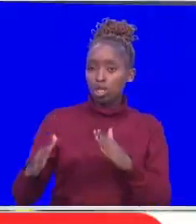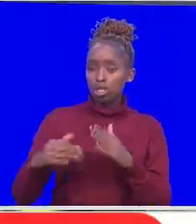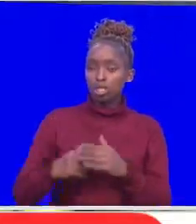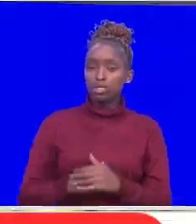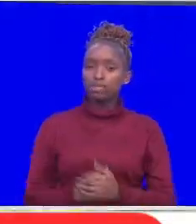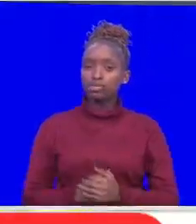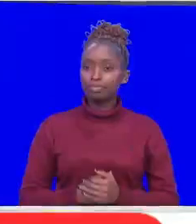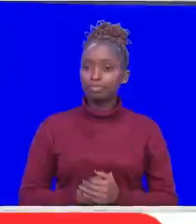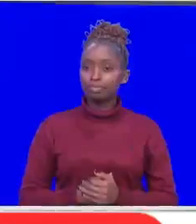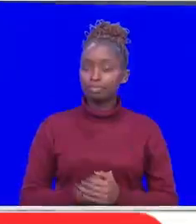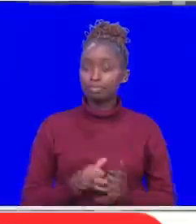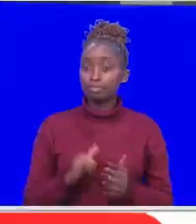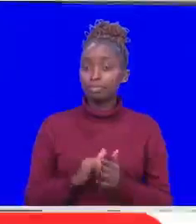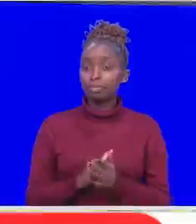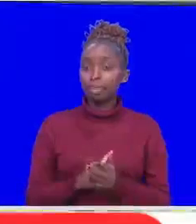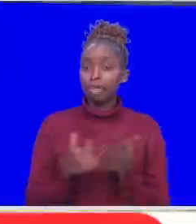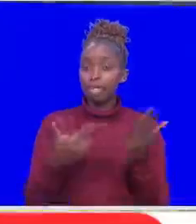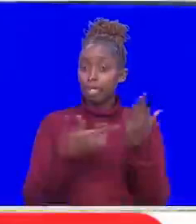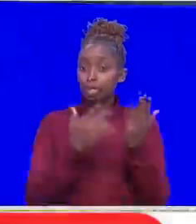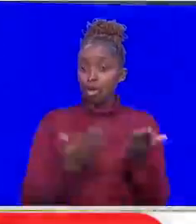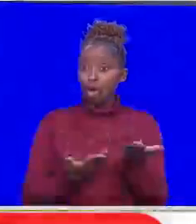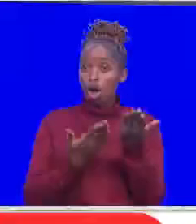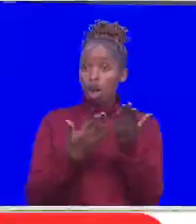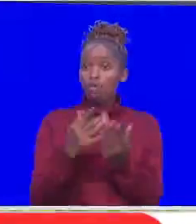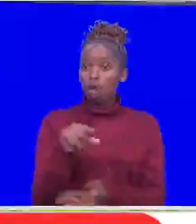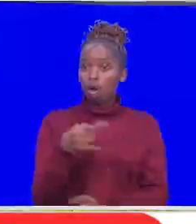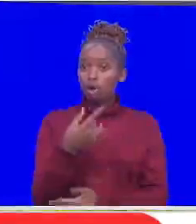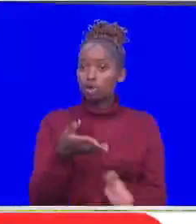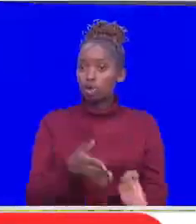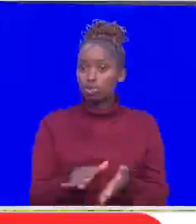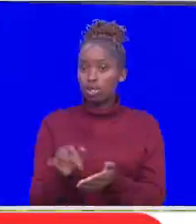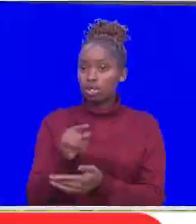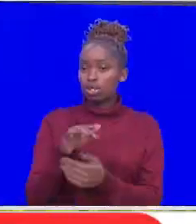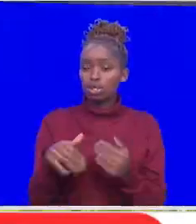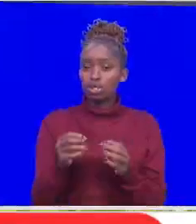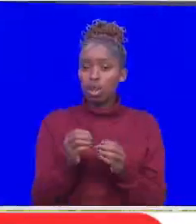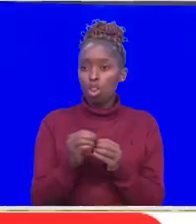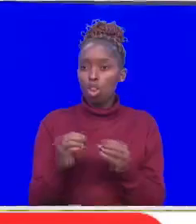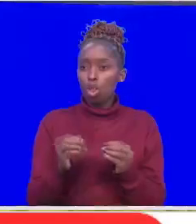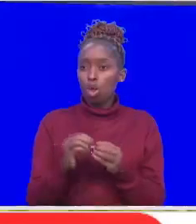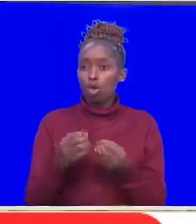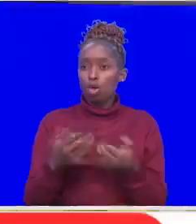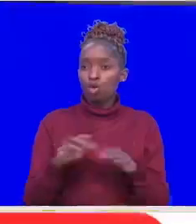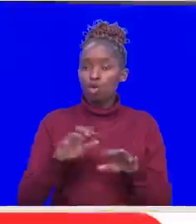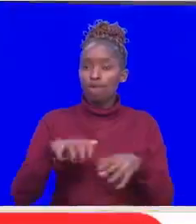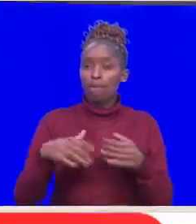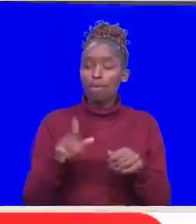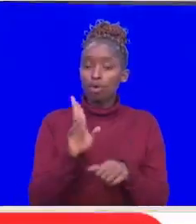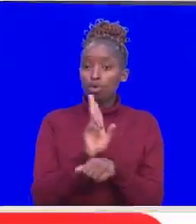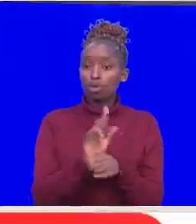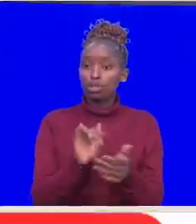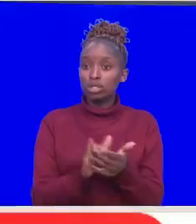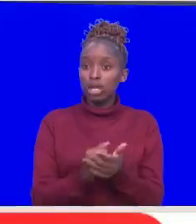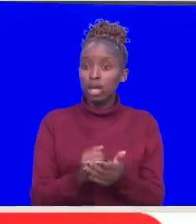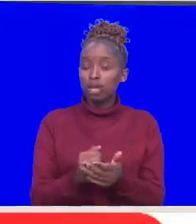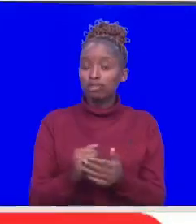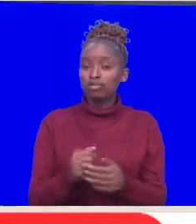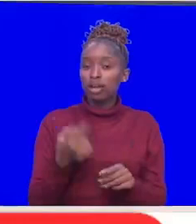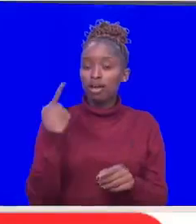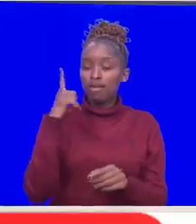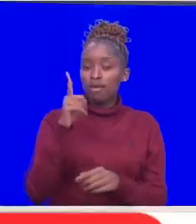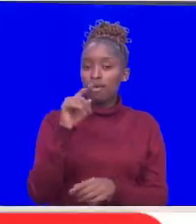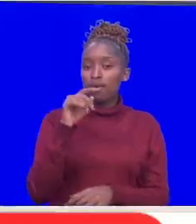Slamdam technology offers a golden opportunity for the locals to farm and use the stored water for irrigation during